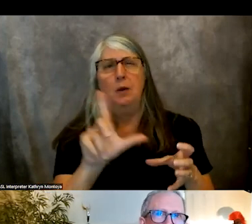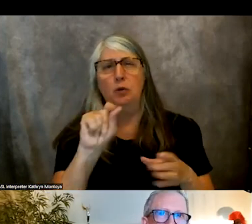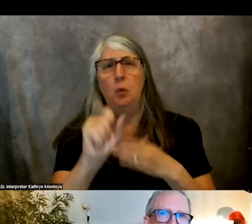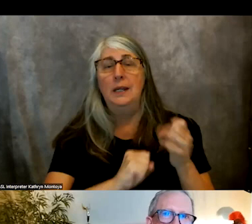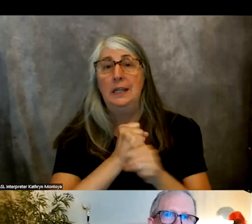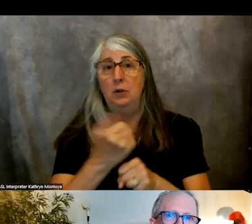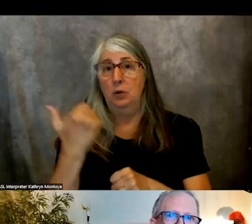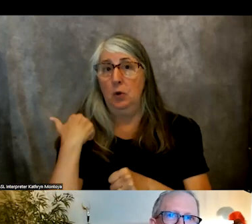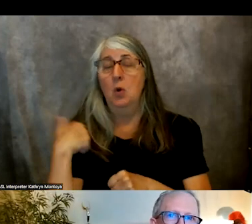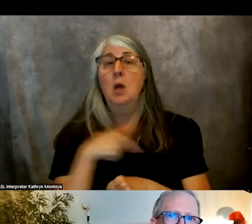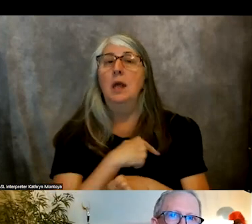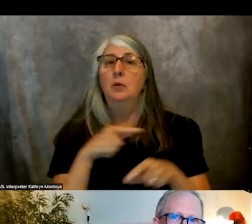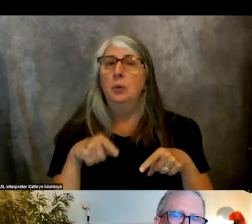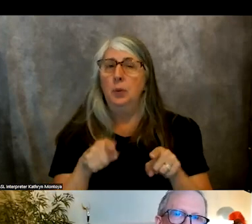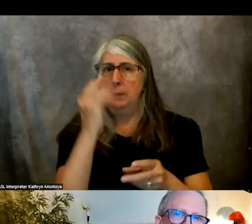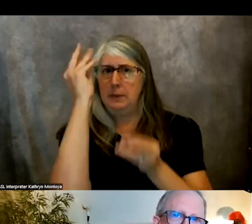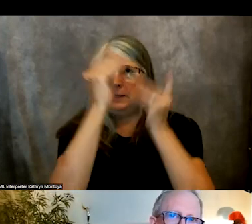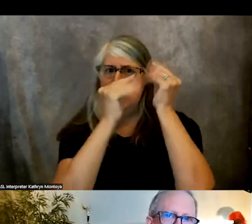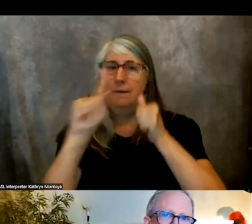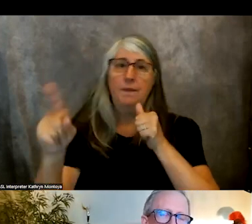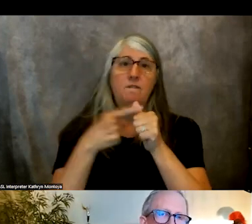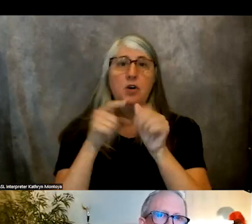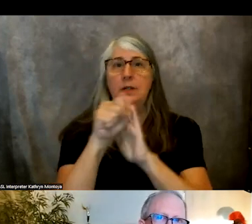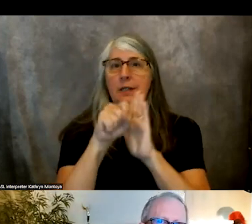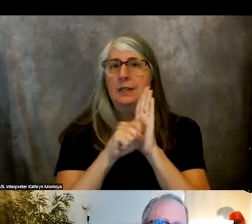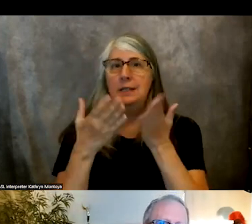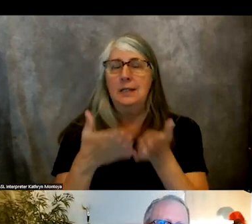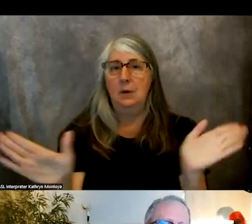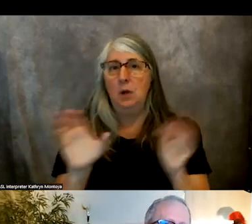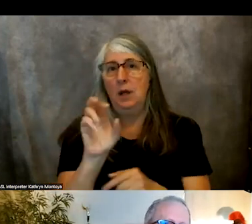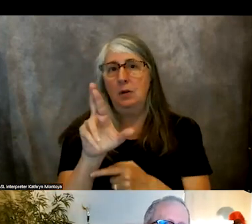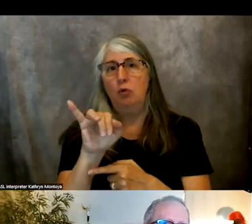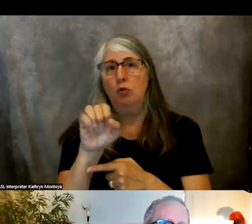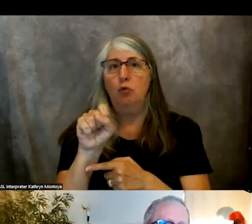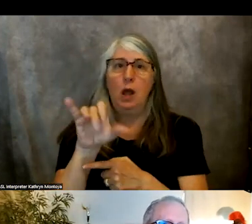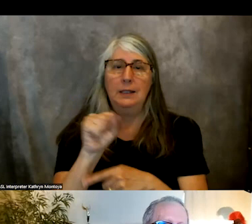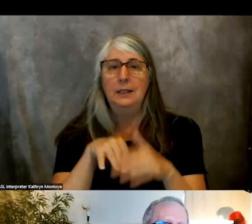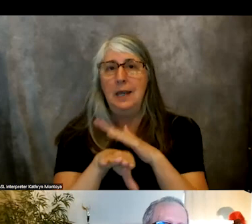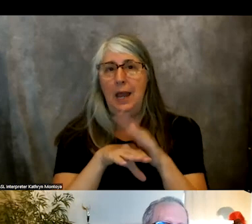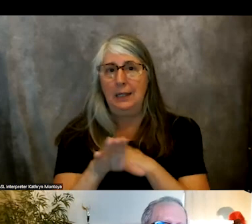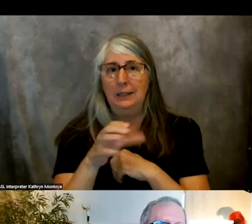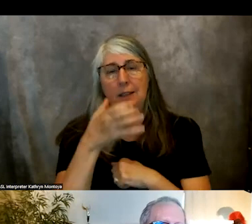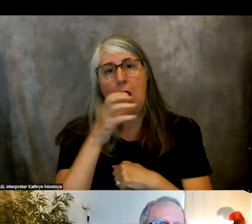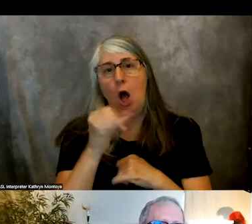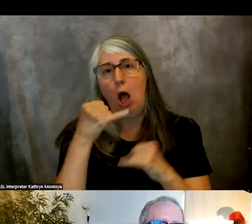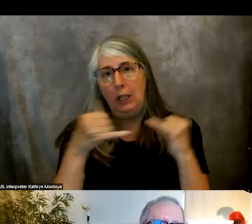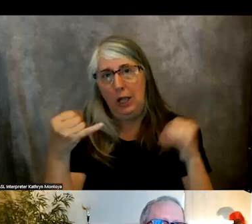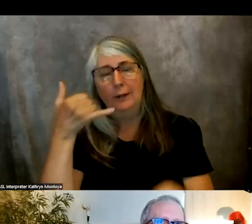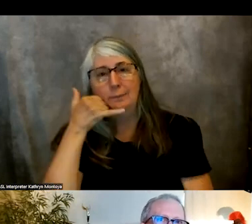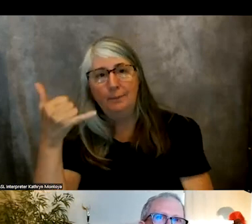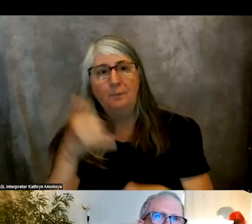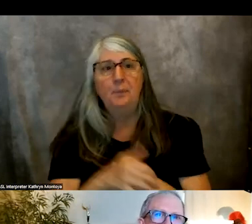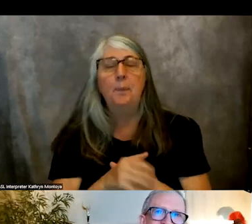we were conceiving of the first statewide crisis and access hotline. Their point was